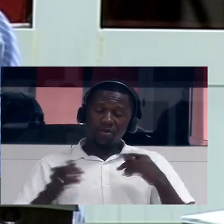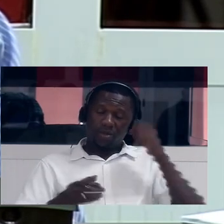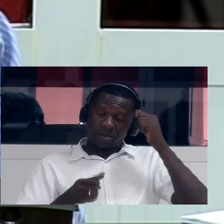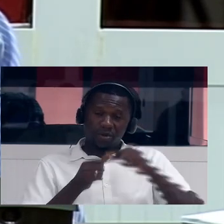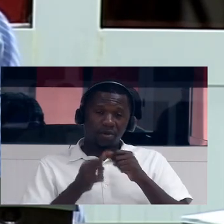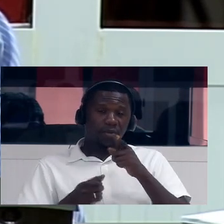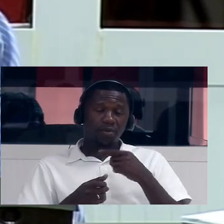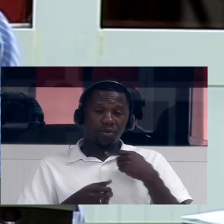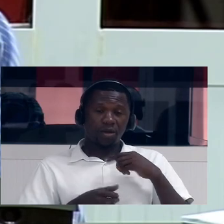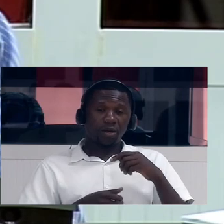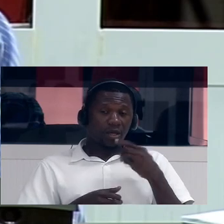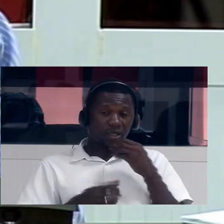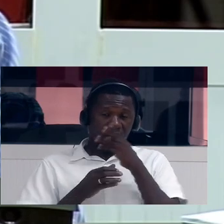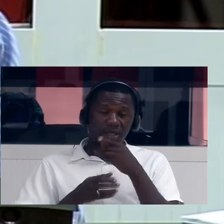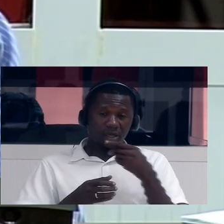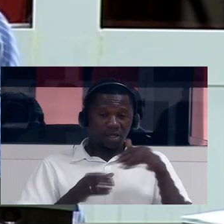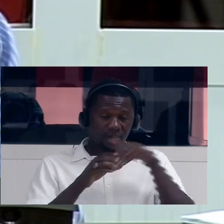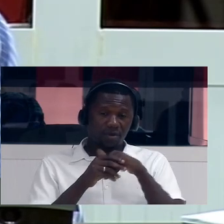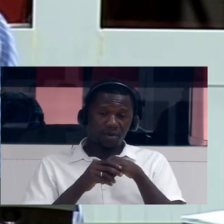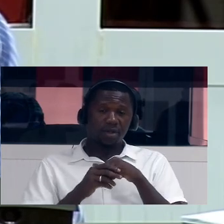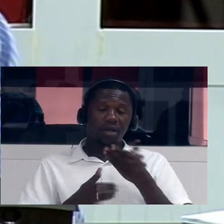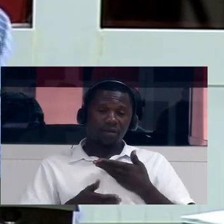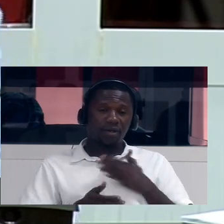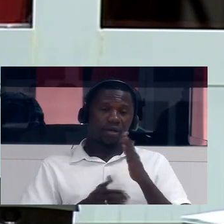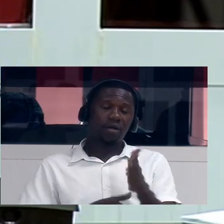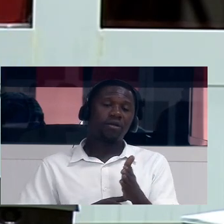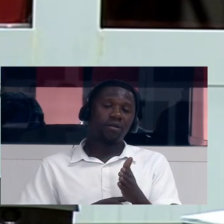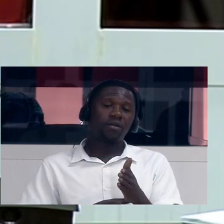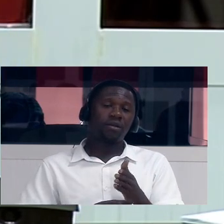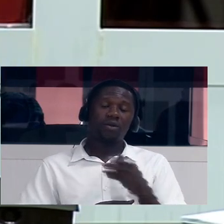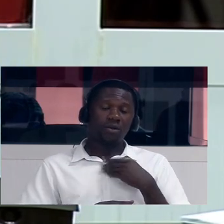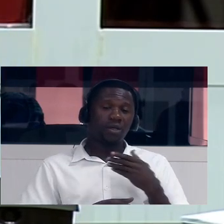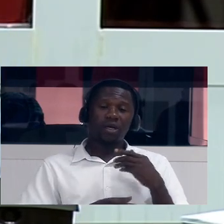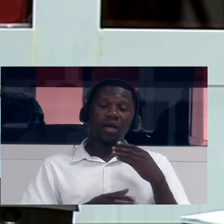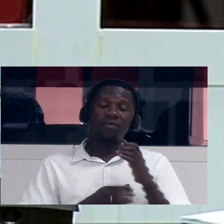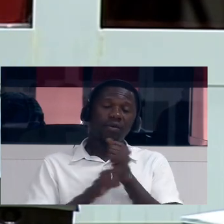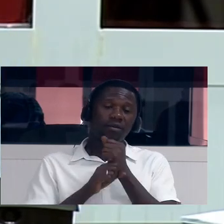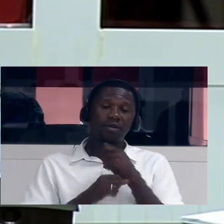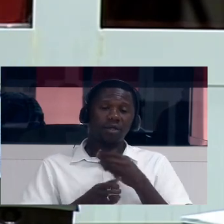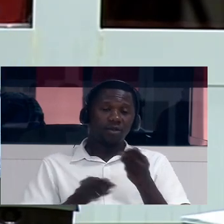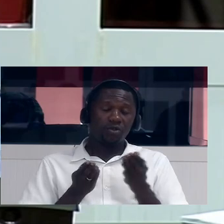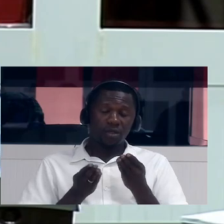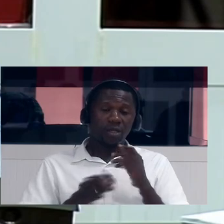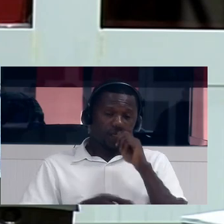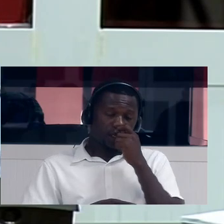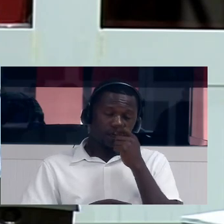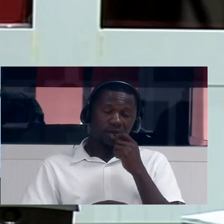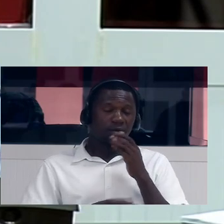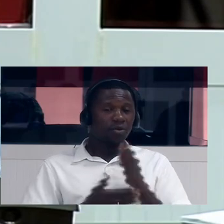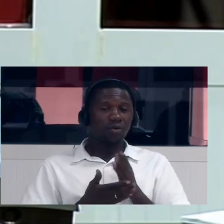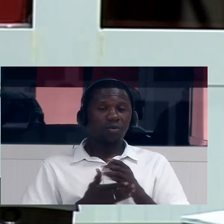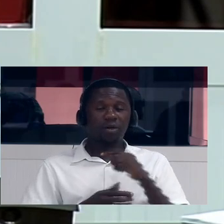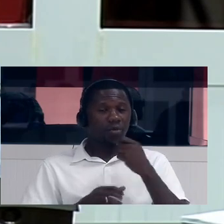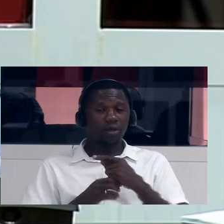rights. So let us not just take advantage of the fact that, well, a student has died, and therefore, by whatever means,